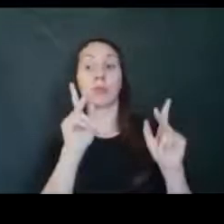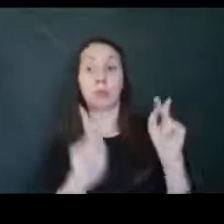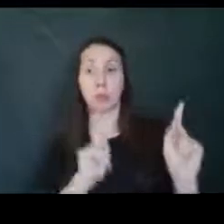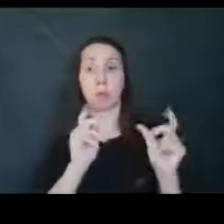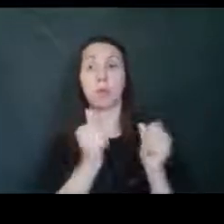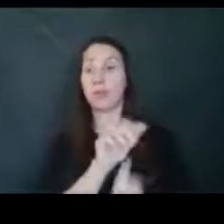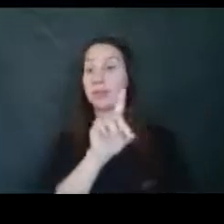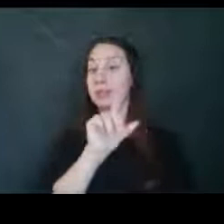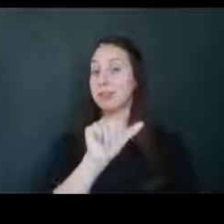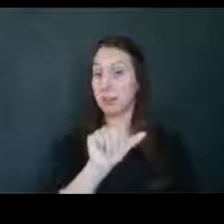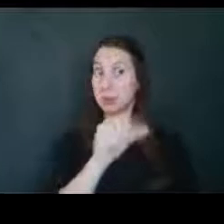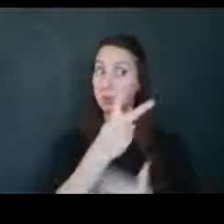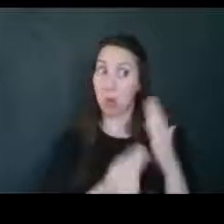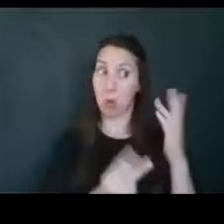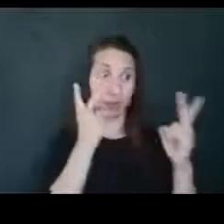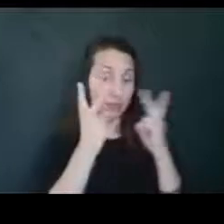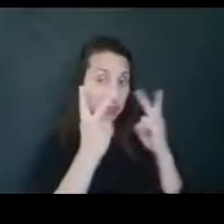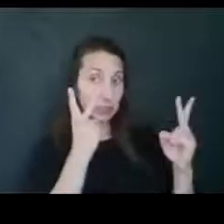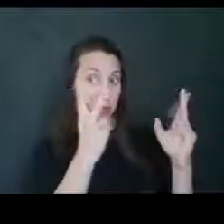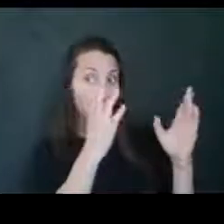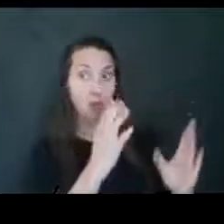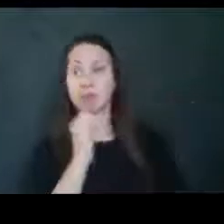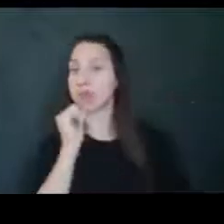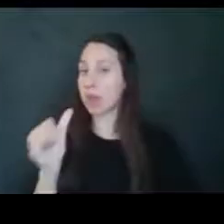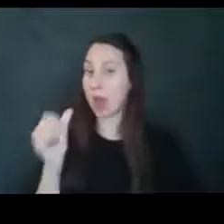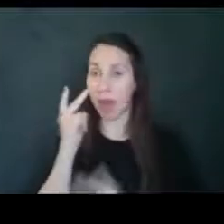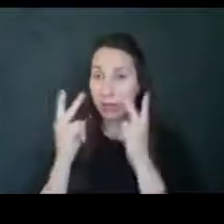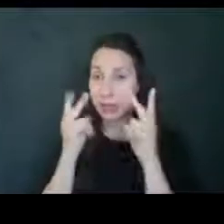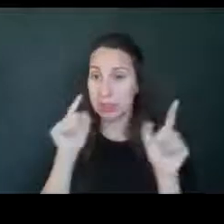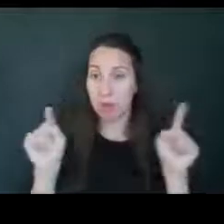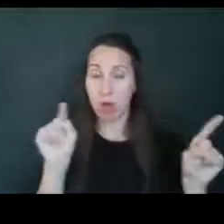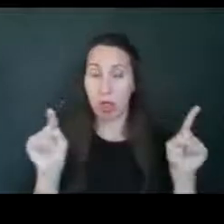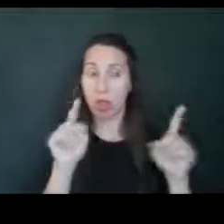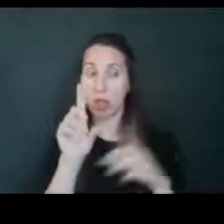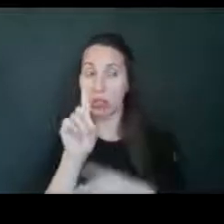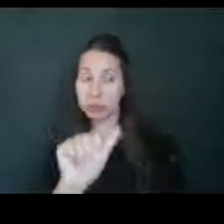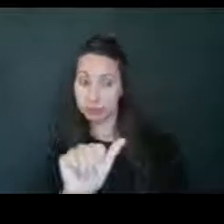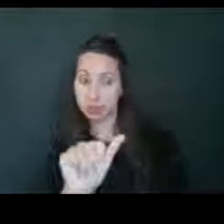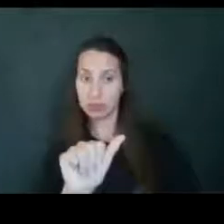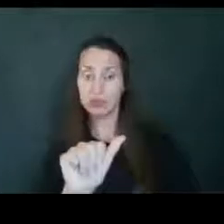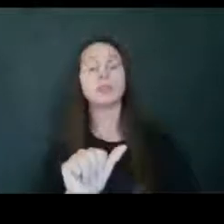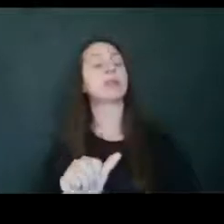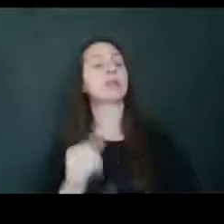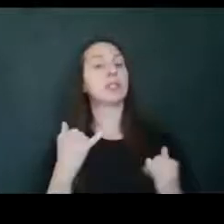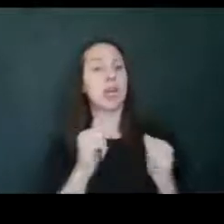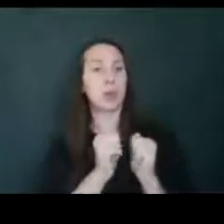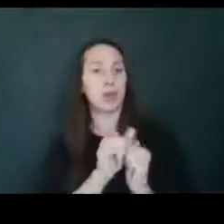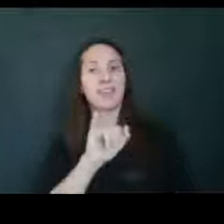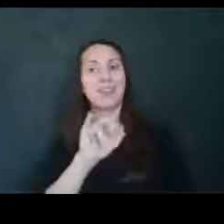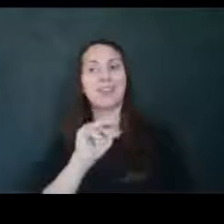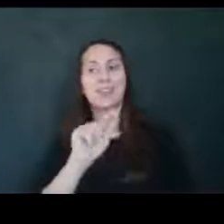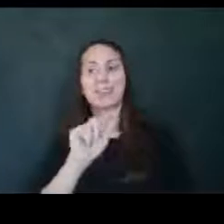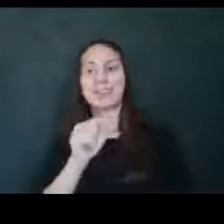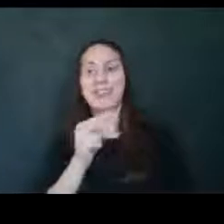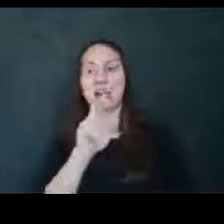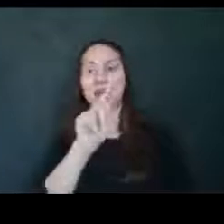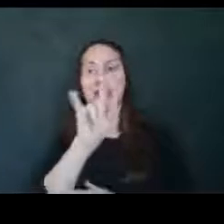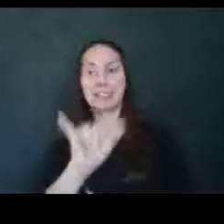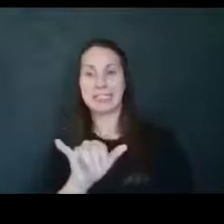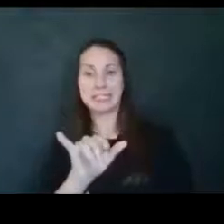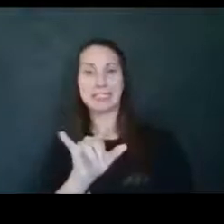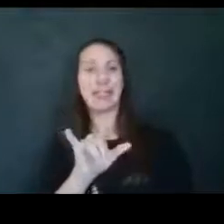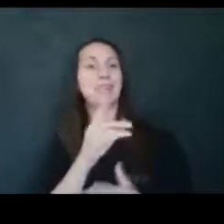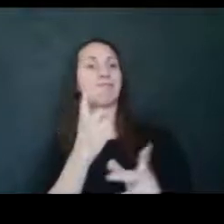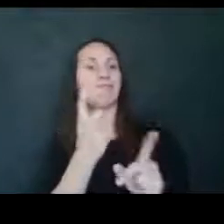both visible and non-visible. With integrity and validation, all play a pivotal role via